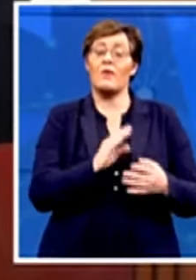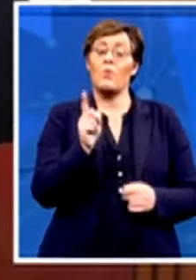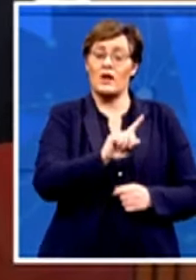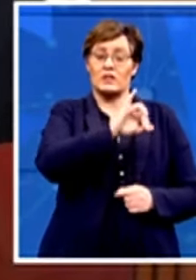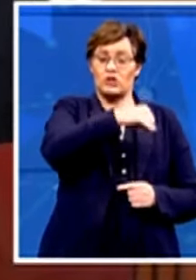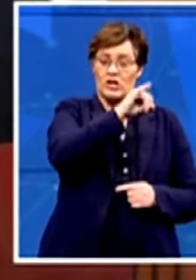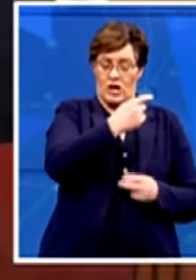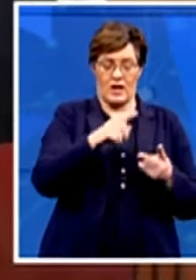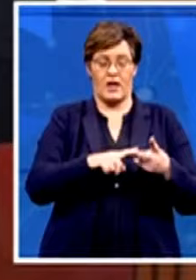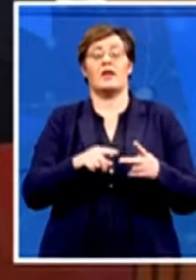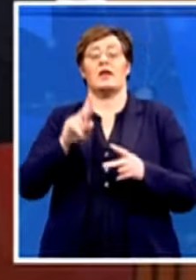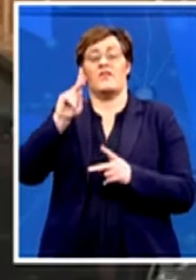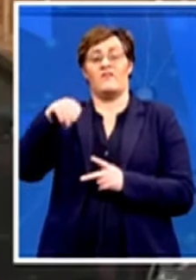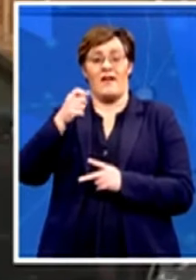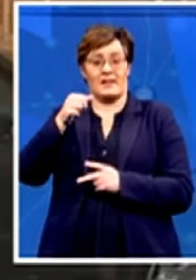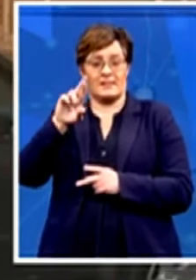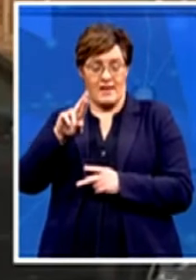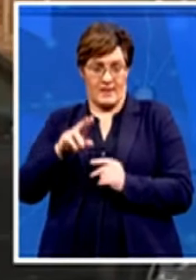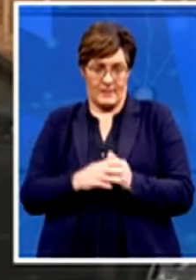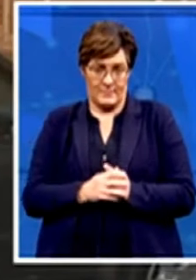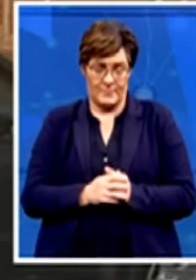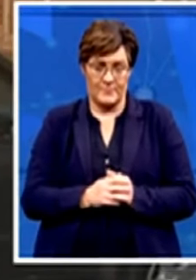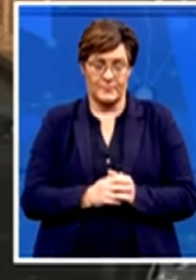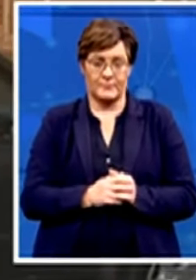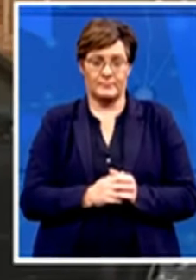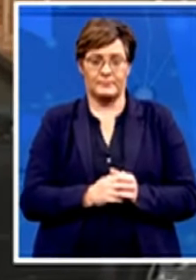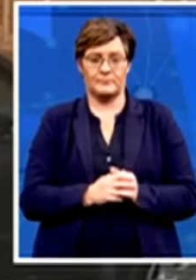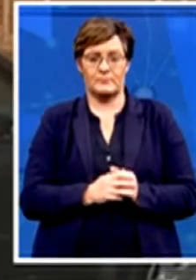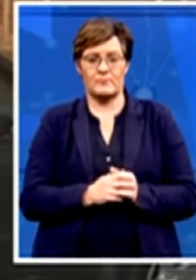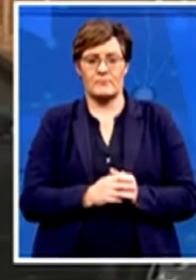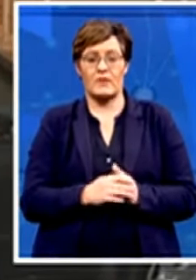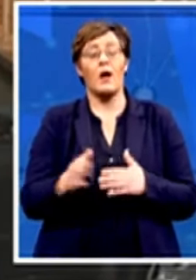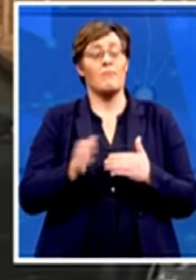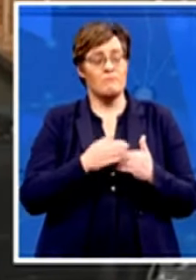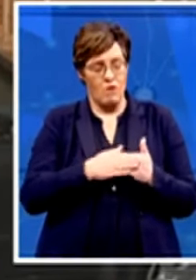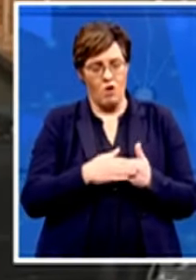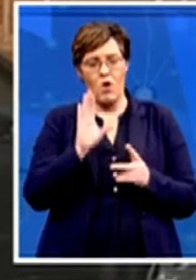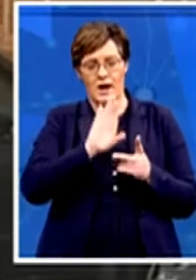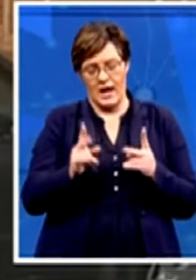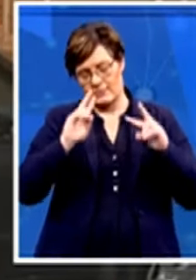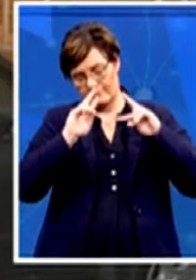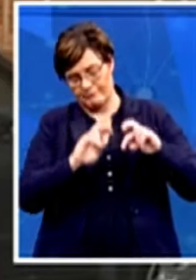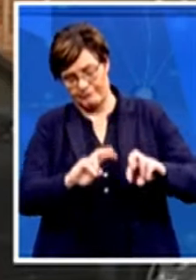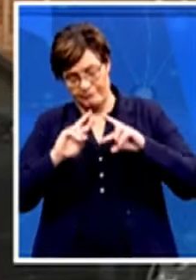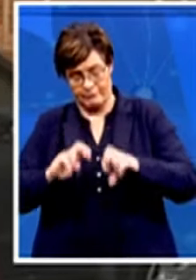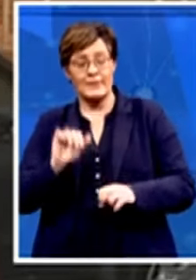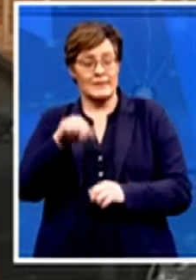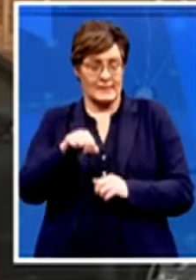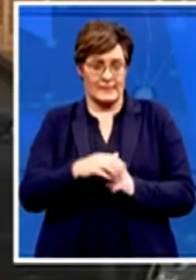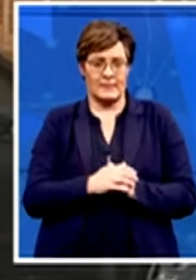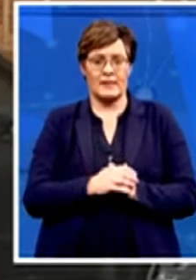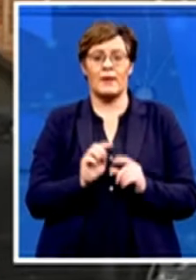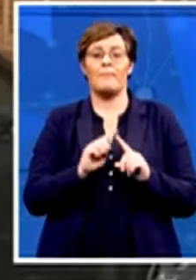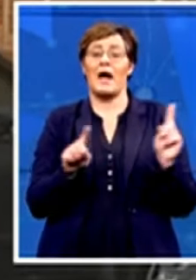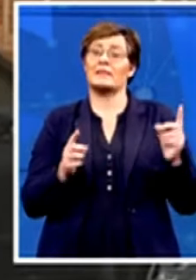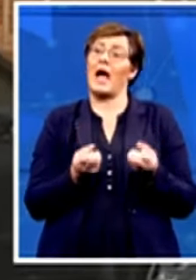administered in South Africa currently. We do have more cases that are currently under investigation, but unfortunately I don't have the numbers at hand, but we